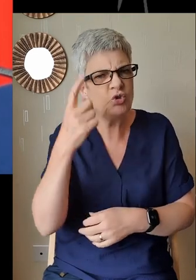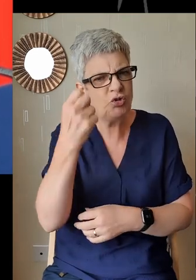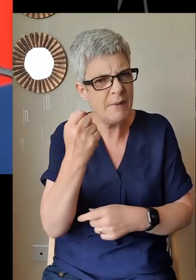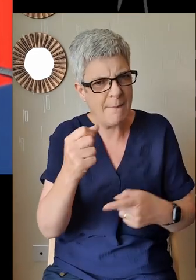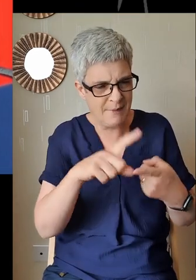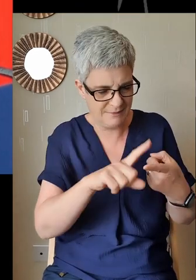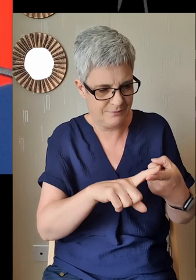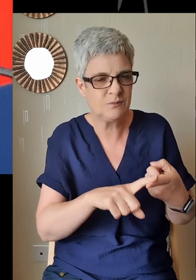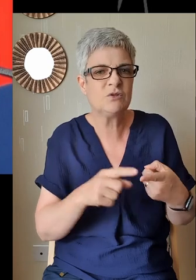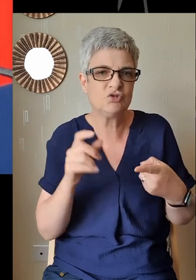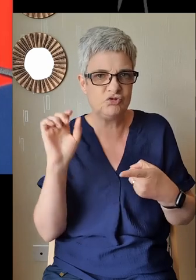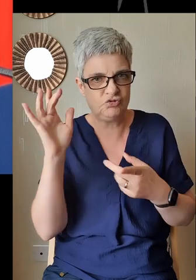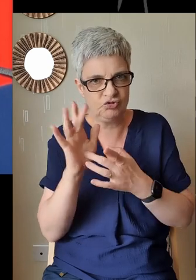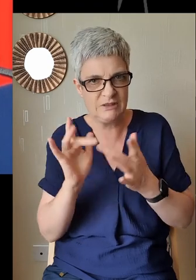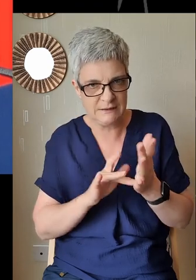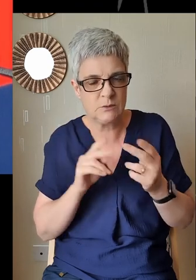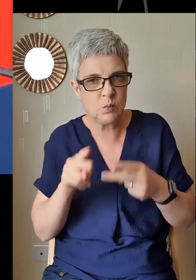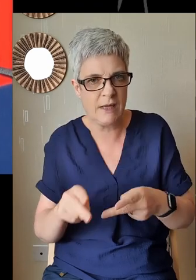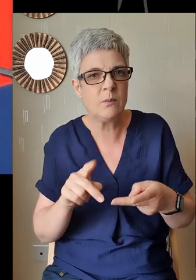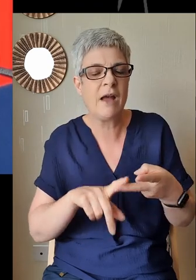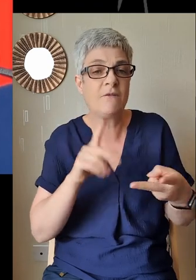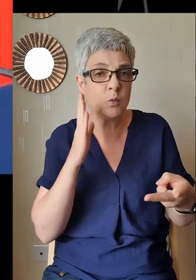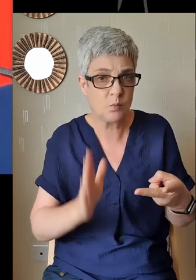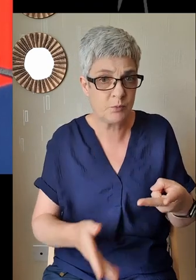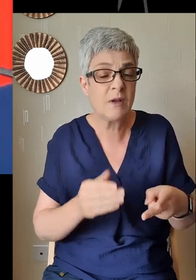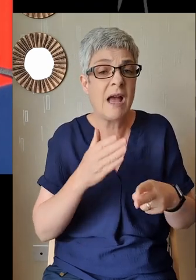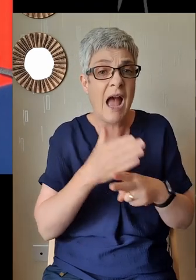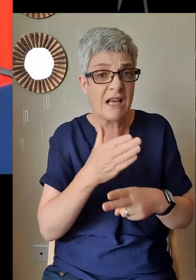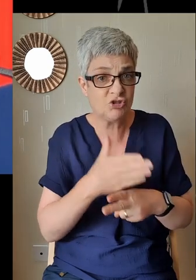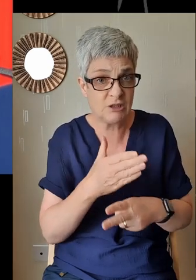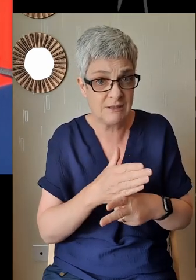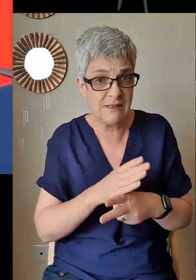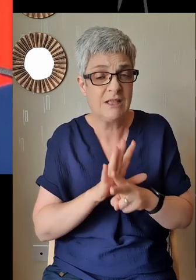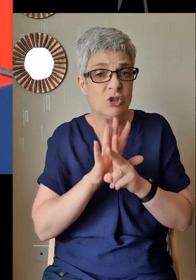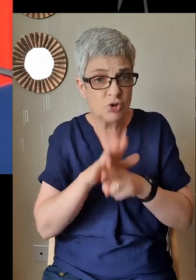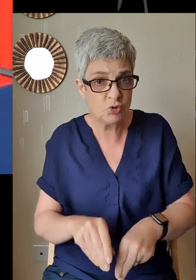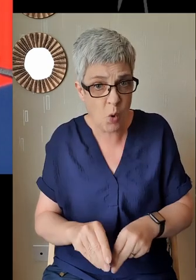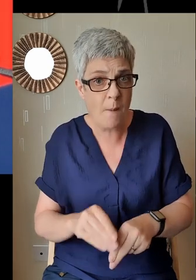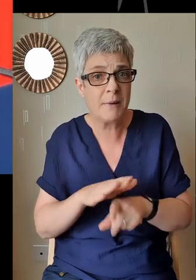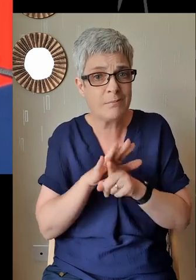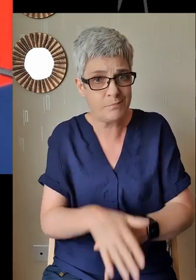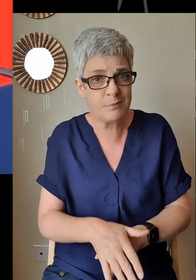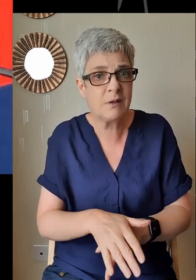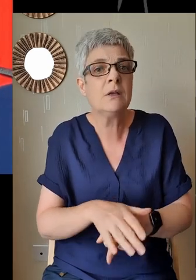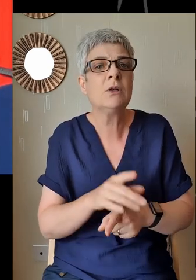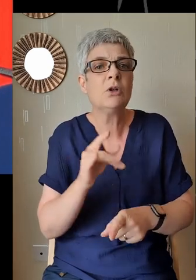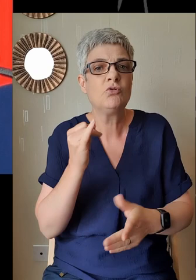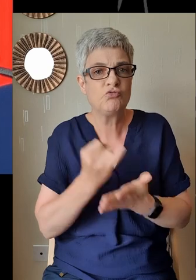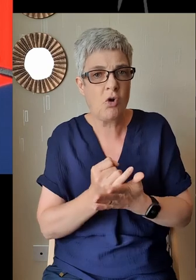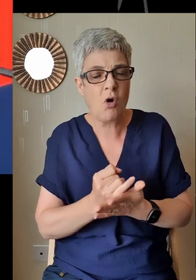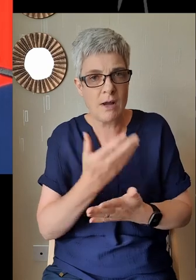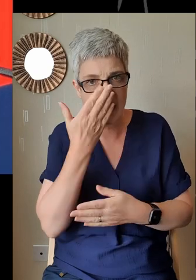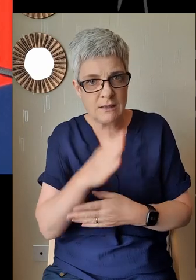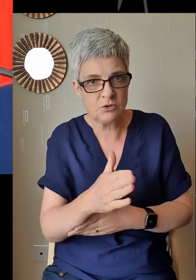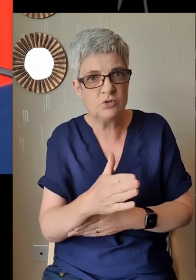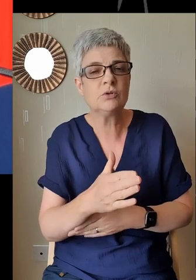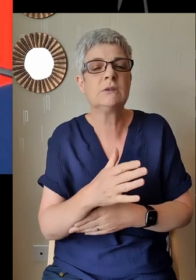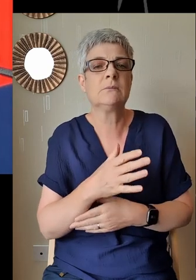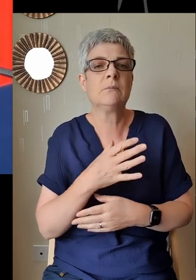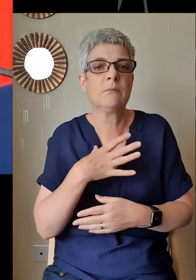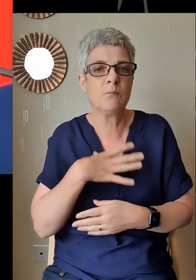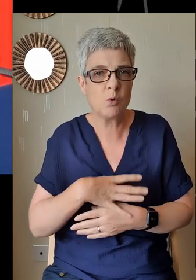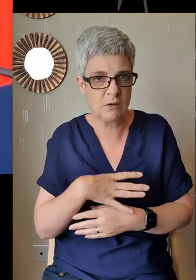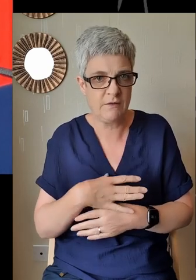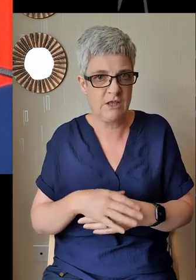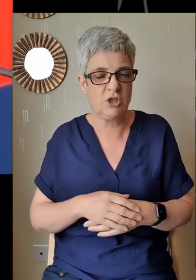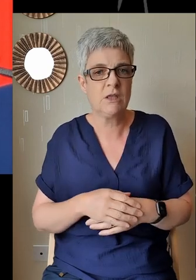need to take action, we need to decisively squash and strangle wrong attitudes and motivations. And then